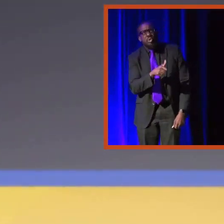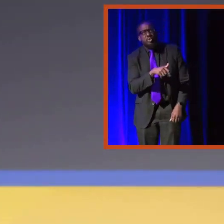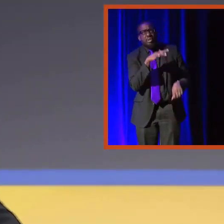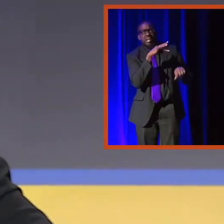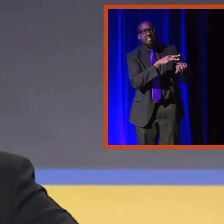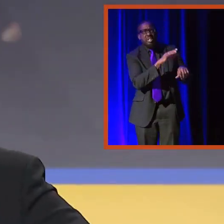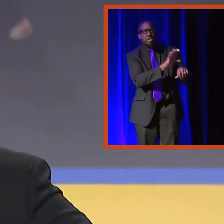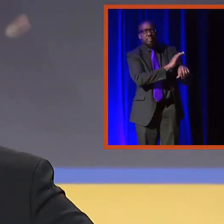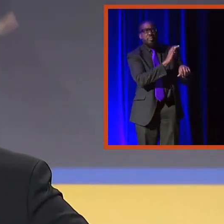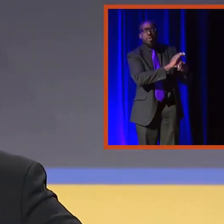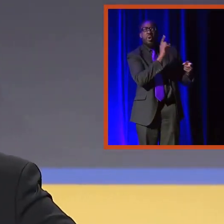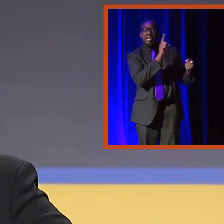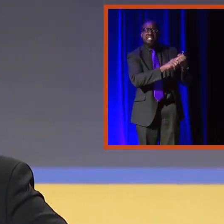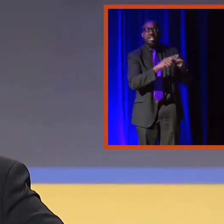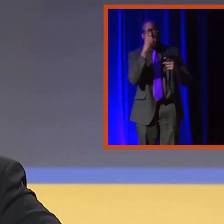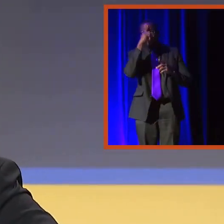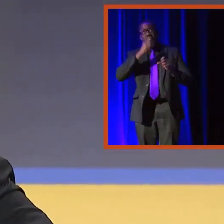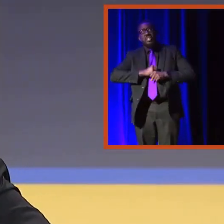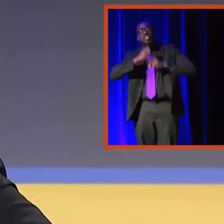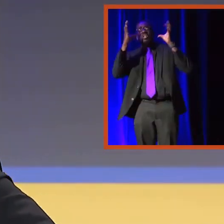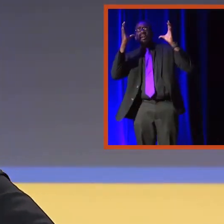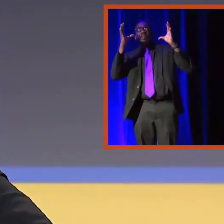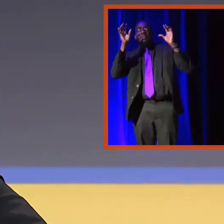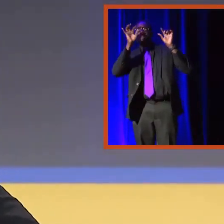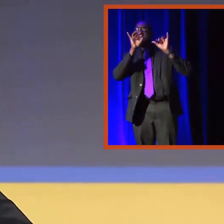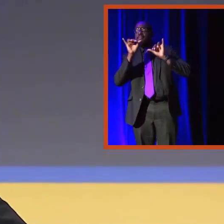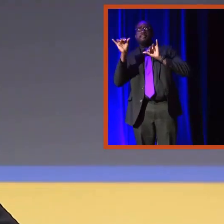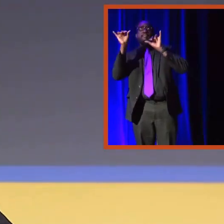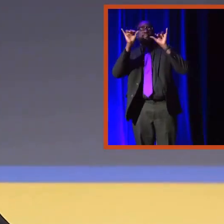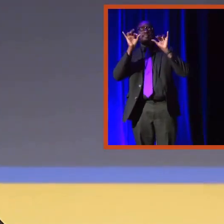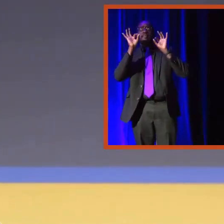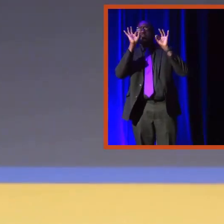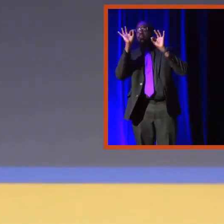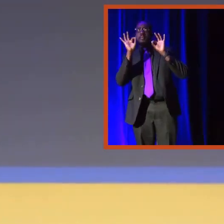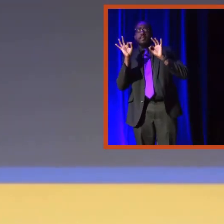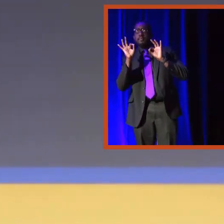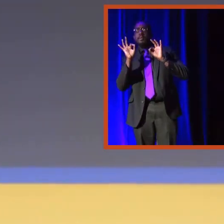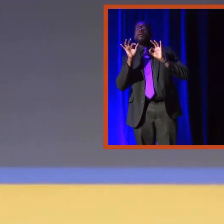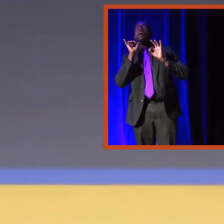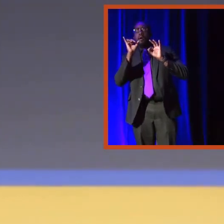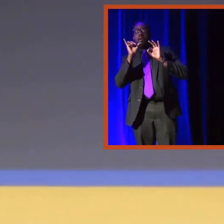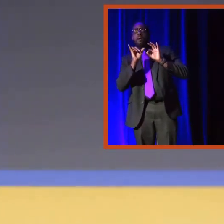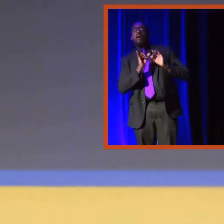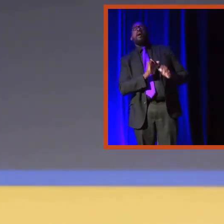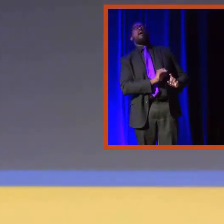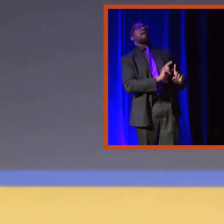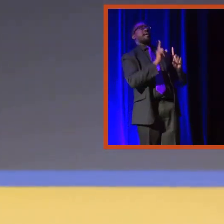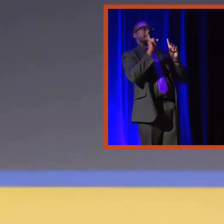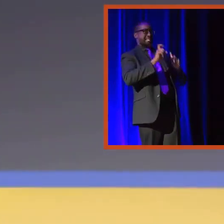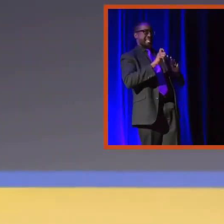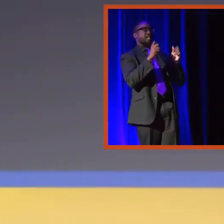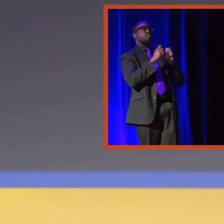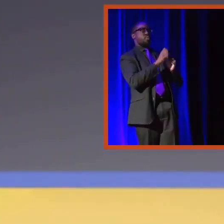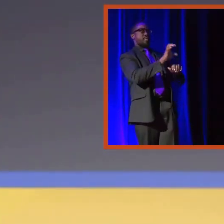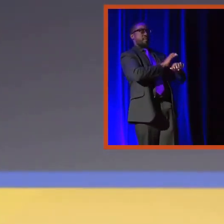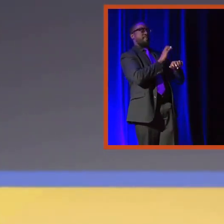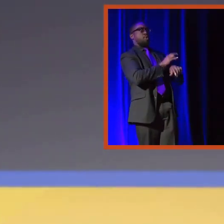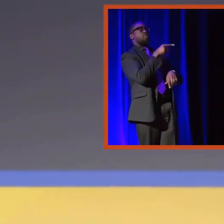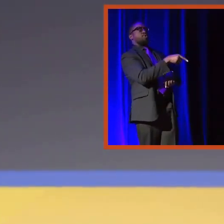computer until you have a vision and you have a way to know how to use the computer as a tool to test your vision. So how do you